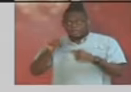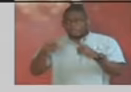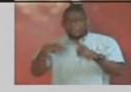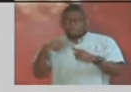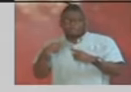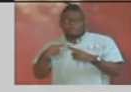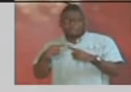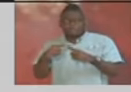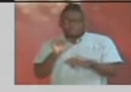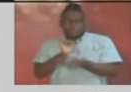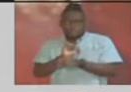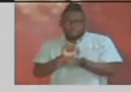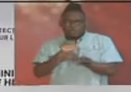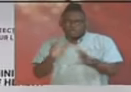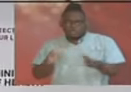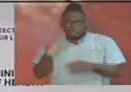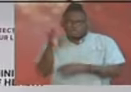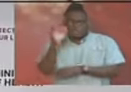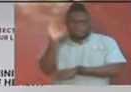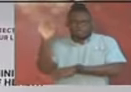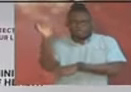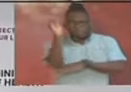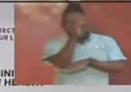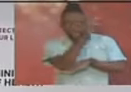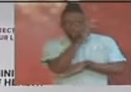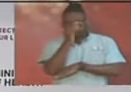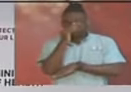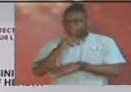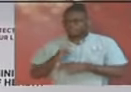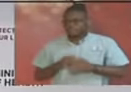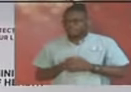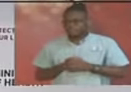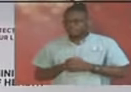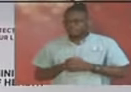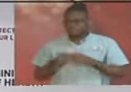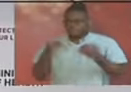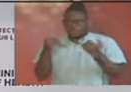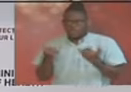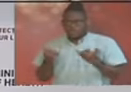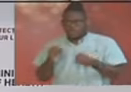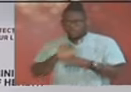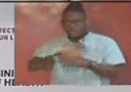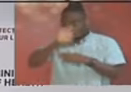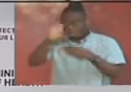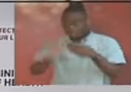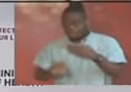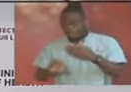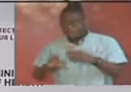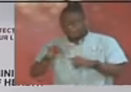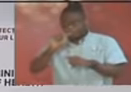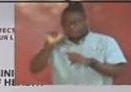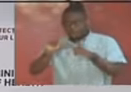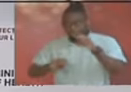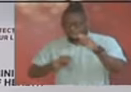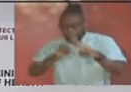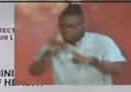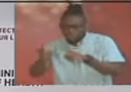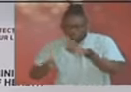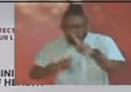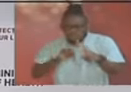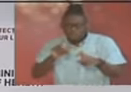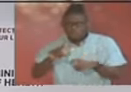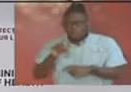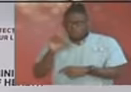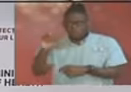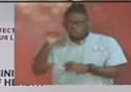regard. Thank you very much. And we seem to have come to the end of questions this morning. Just checking one last time if